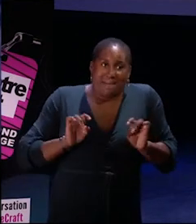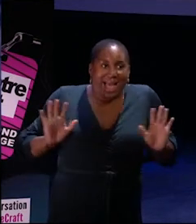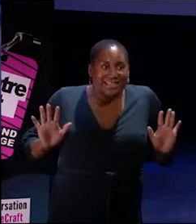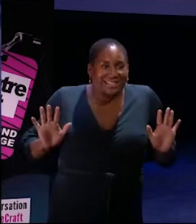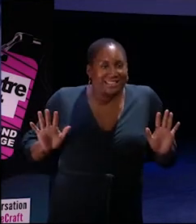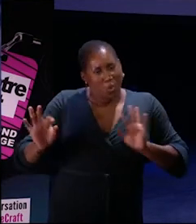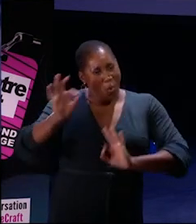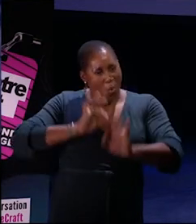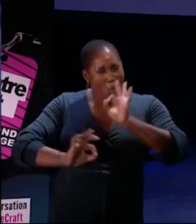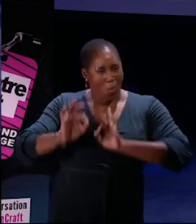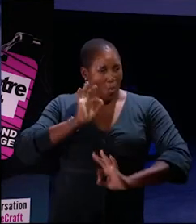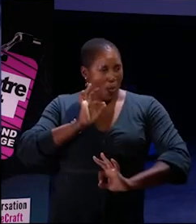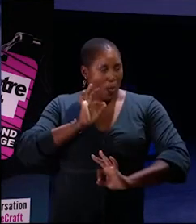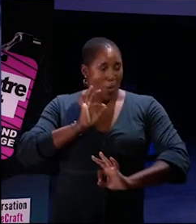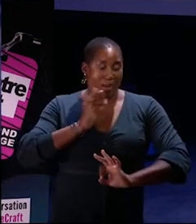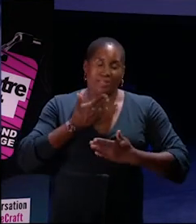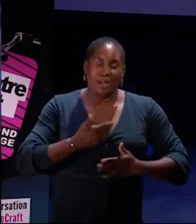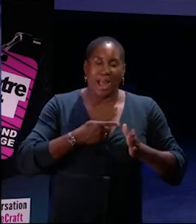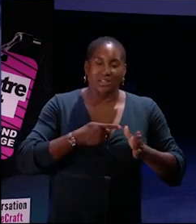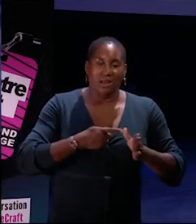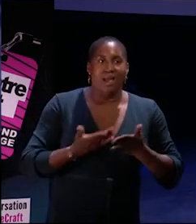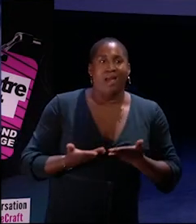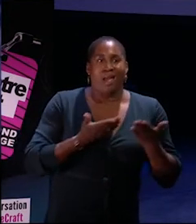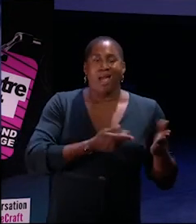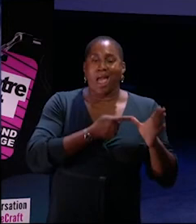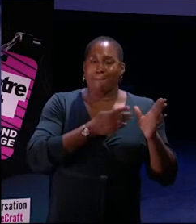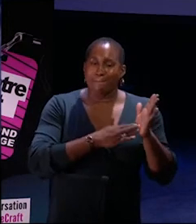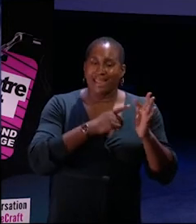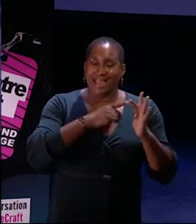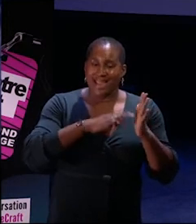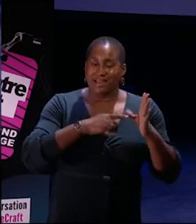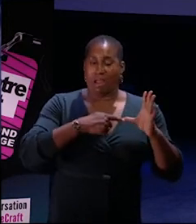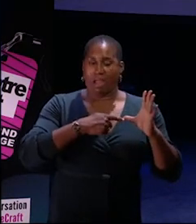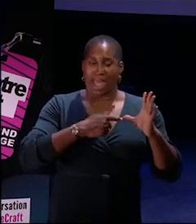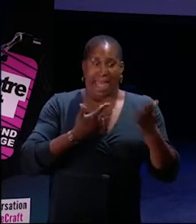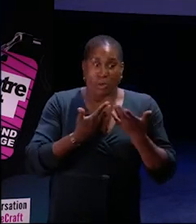amazing. Thank you, Angela. Ameena, how did you end up here?